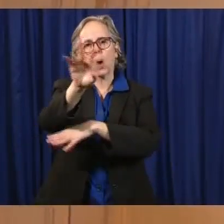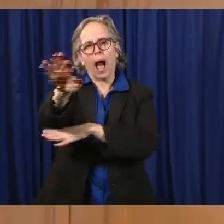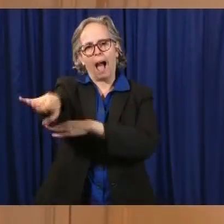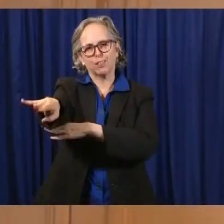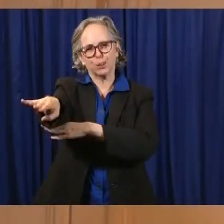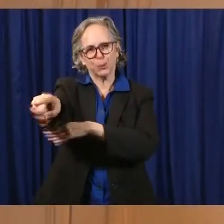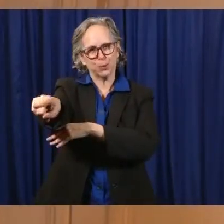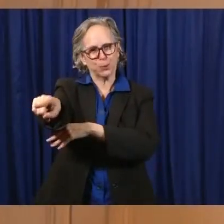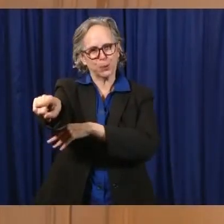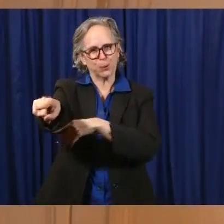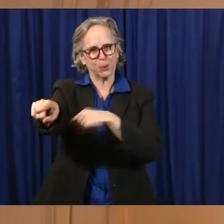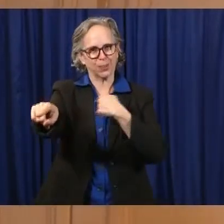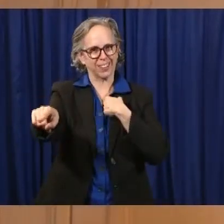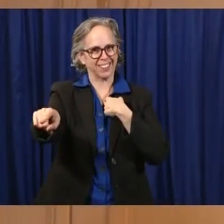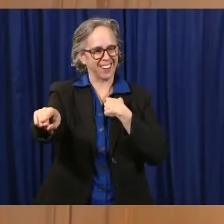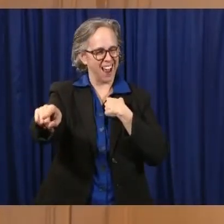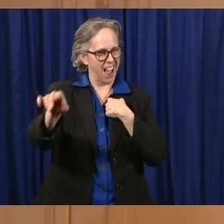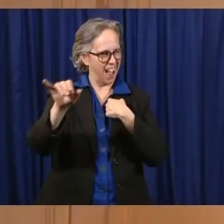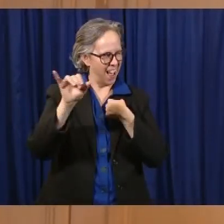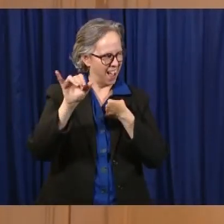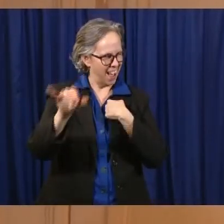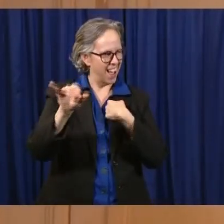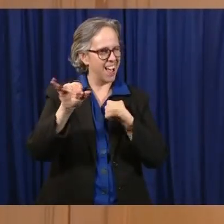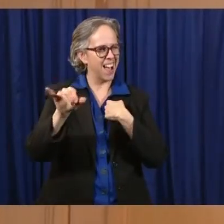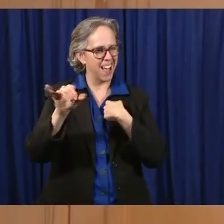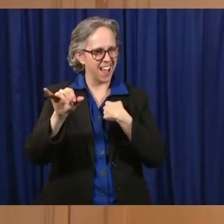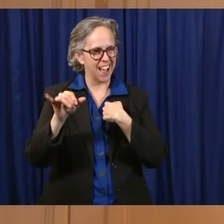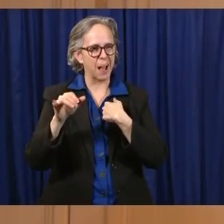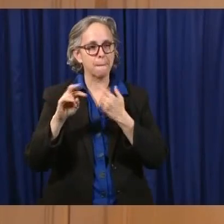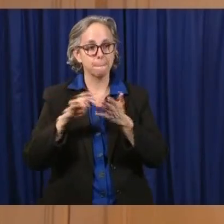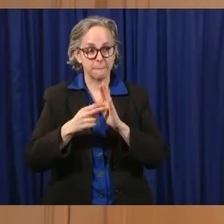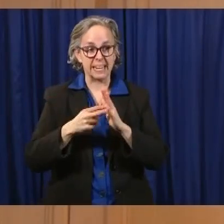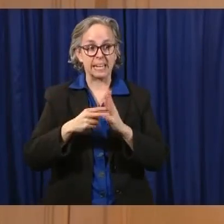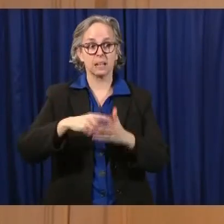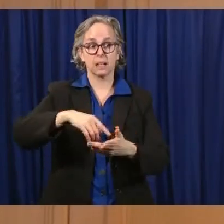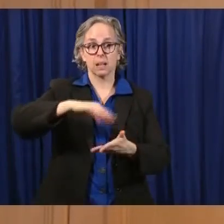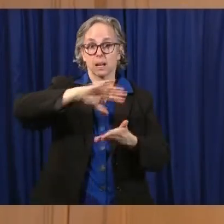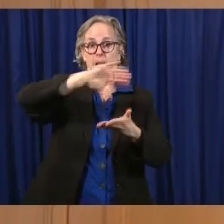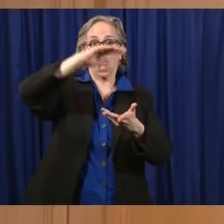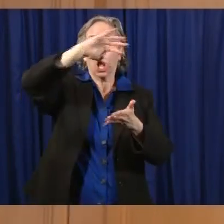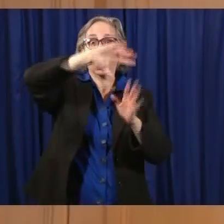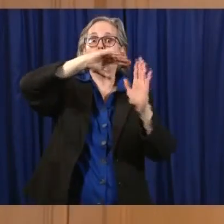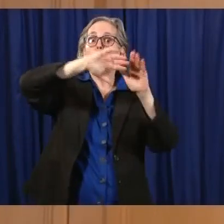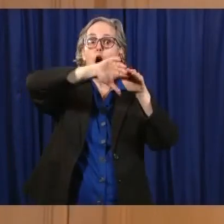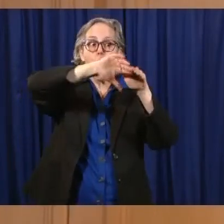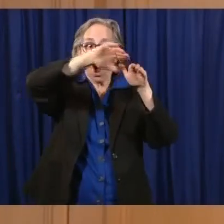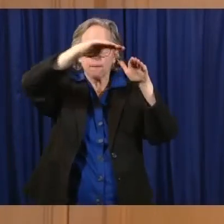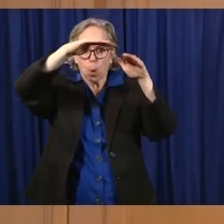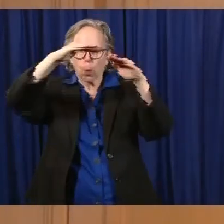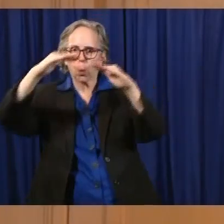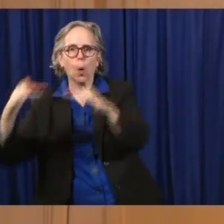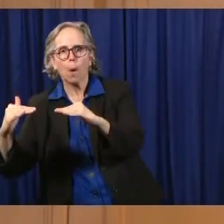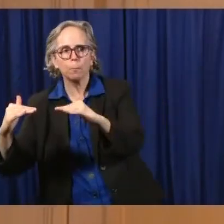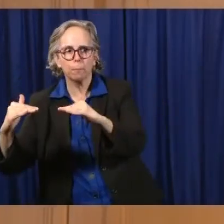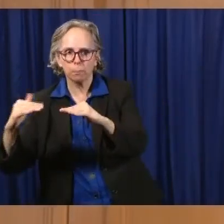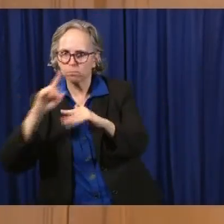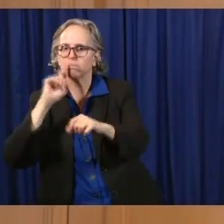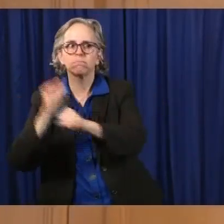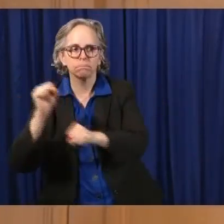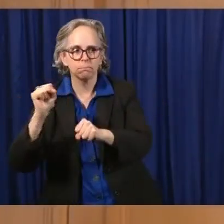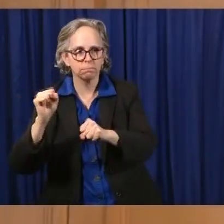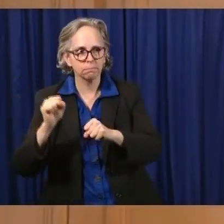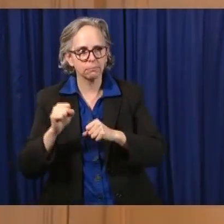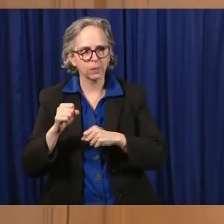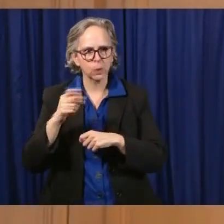we basically have flattened the curve, and what we're seeing is almost an imperceptible peak, meaning we